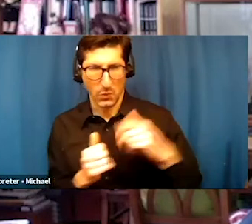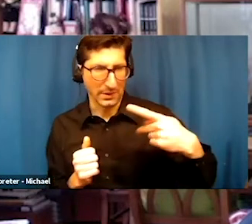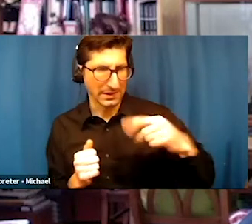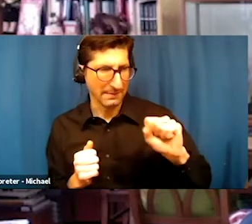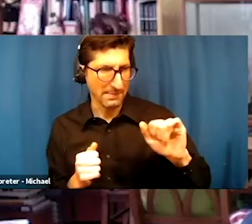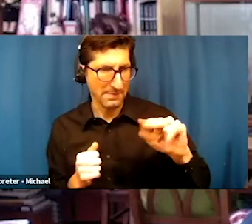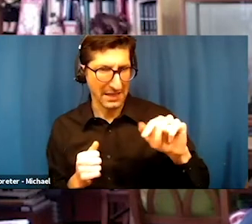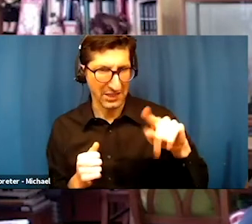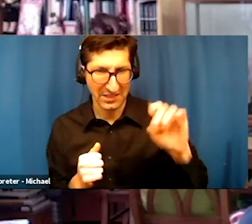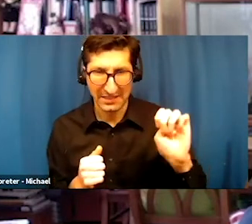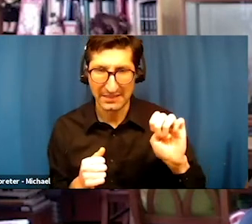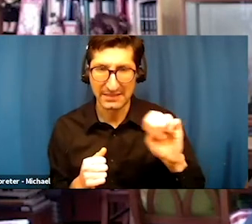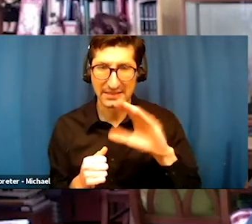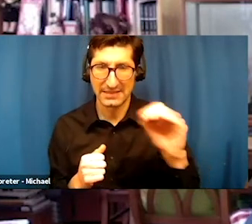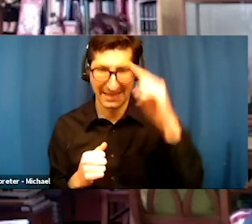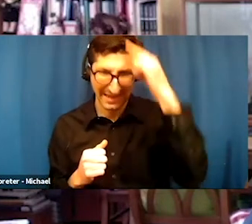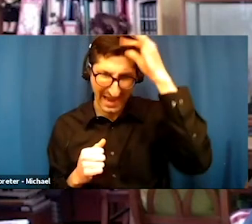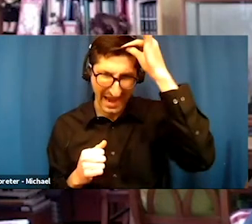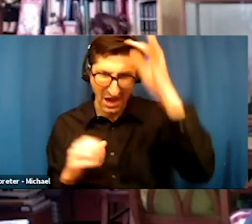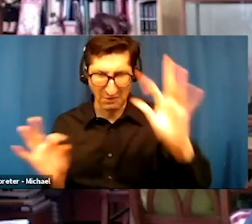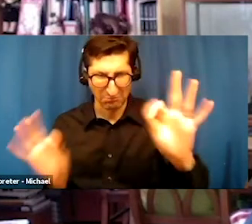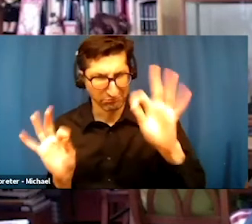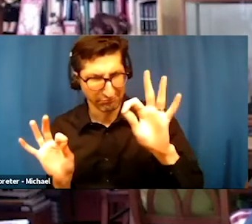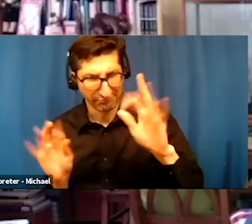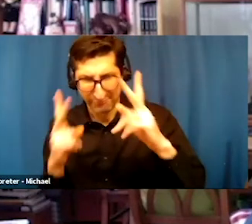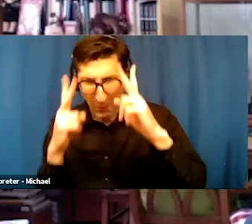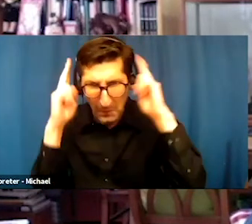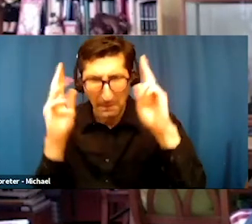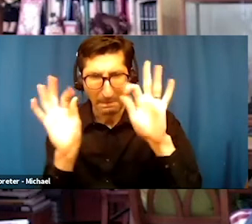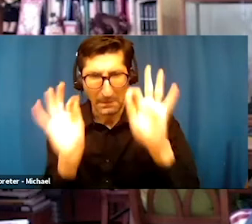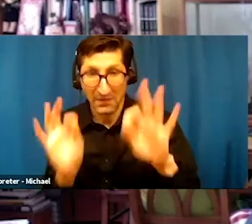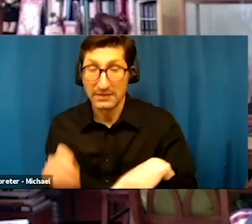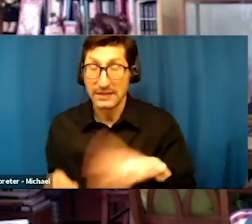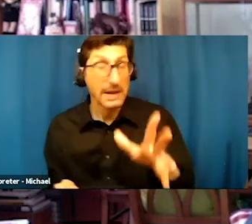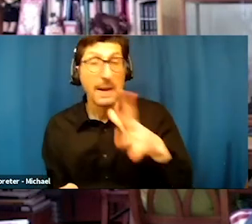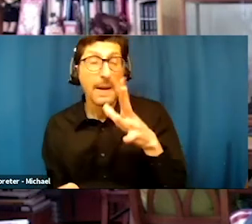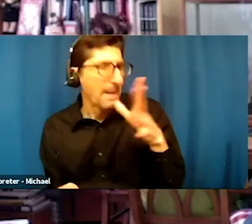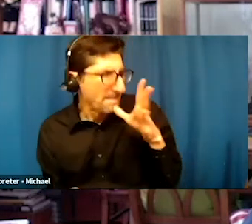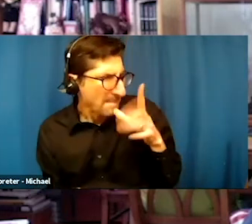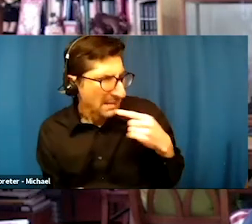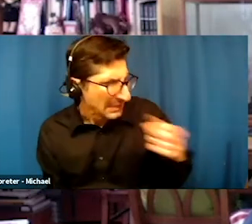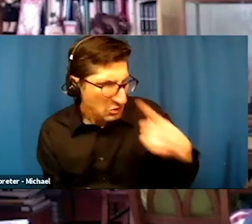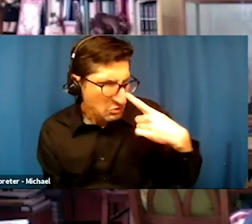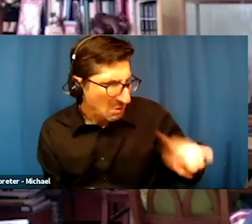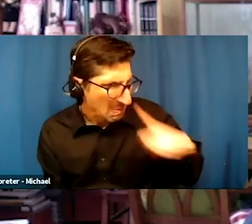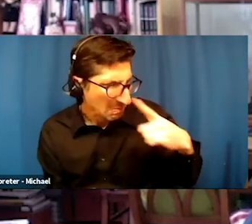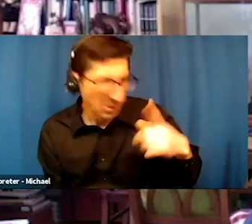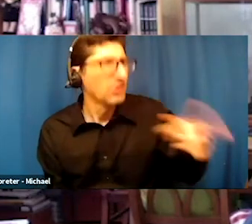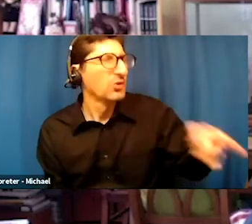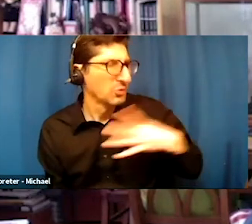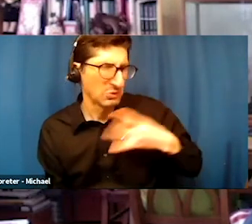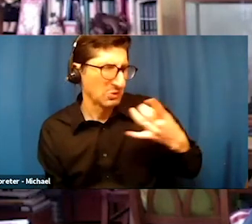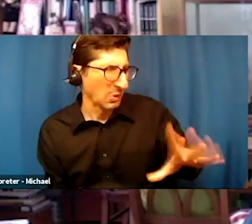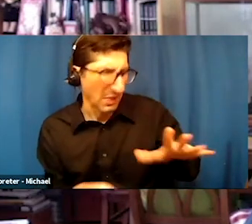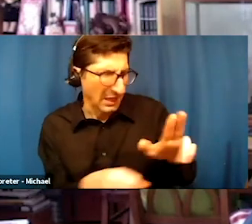distance runner. He said, your mother says you don't like wearing those heavy shoes. Miss Reva, I don't blame